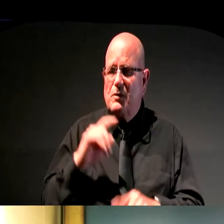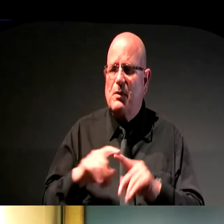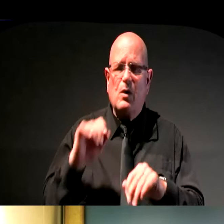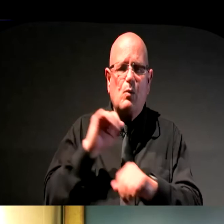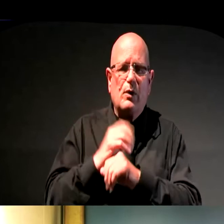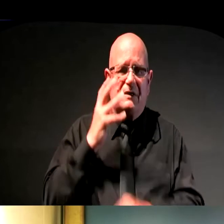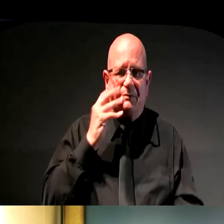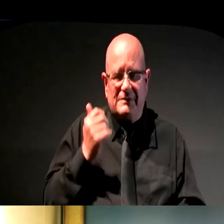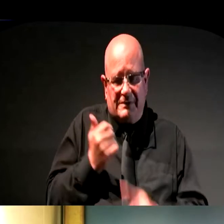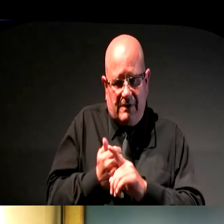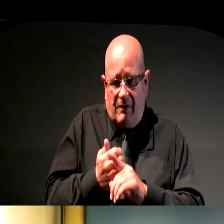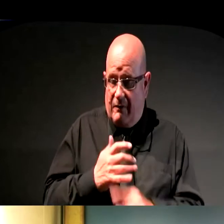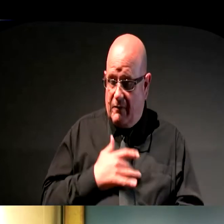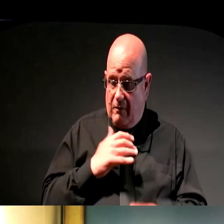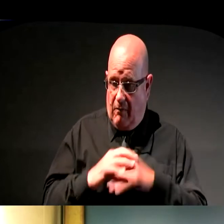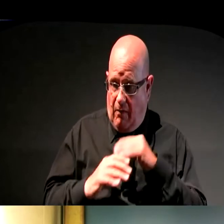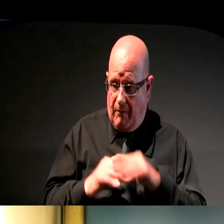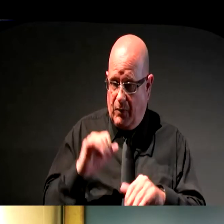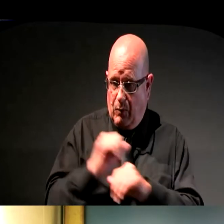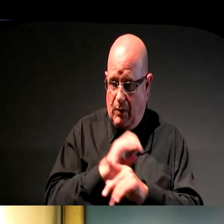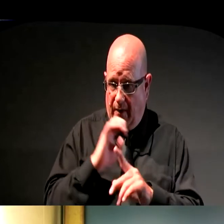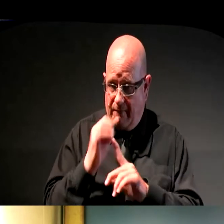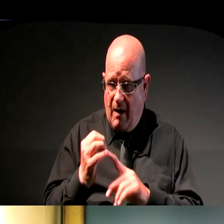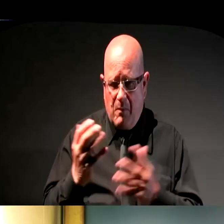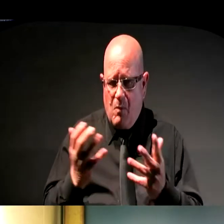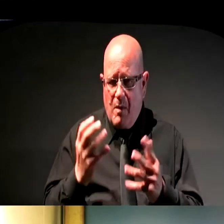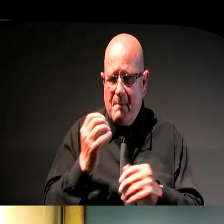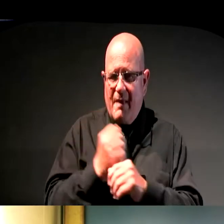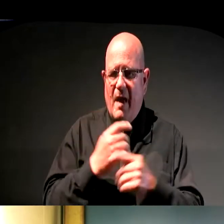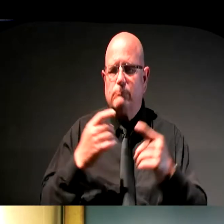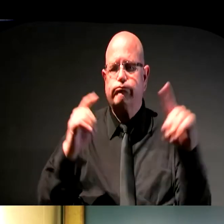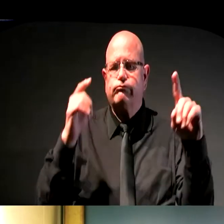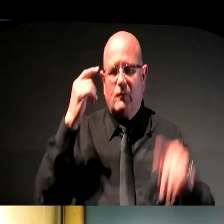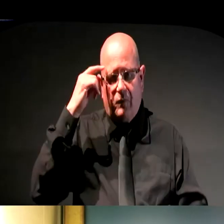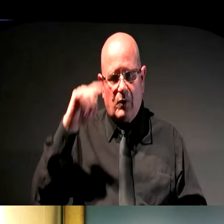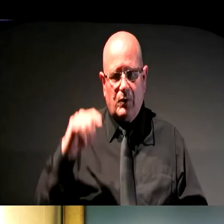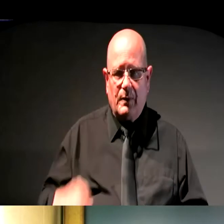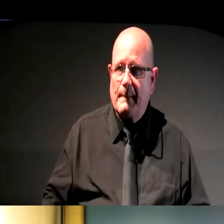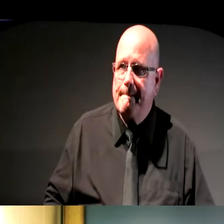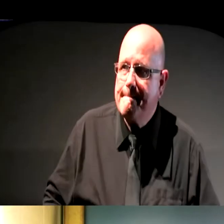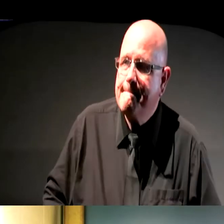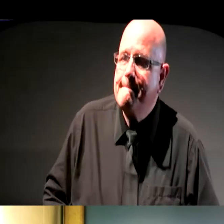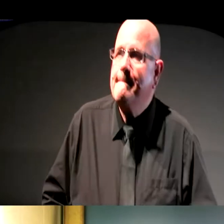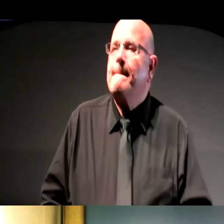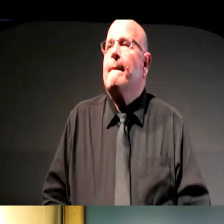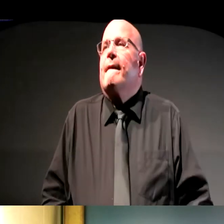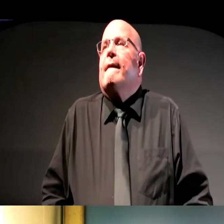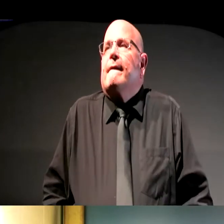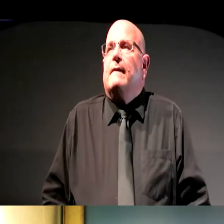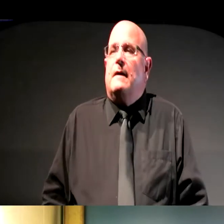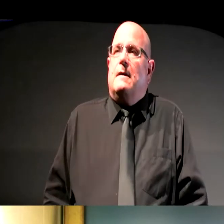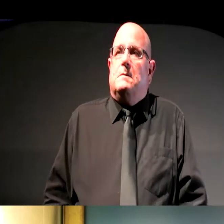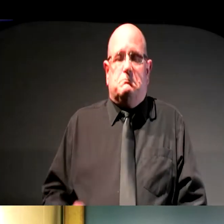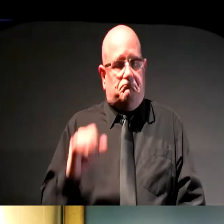like? Do you feel comfortable in your work environment, and what makes that work for you? Yeah, I